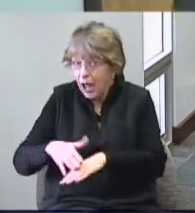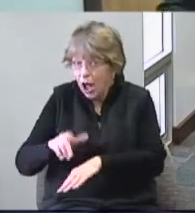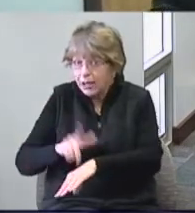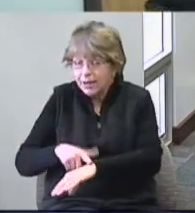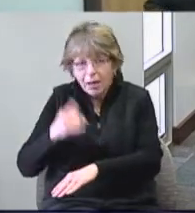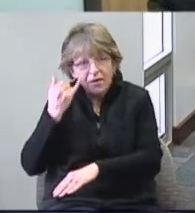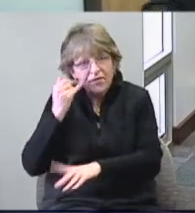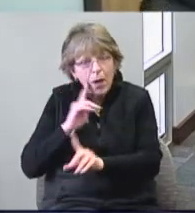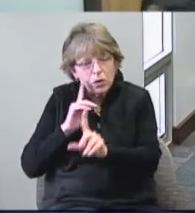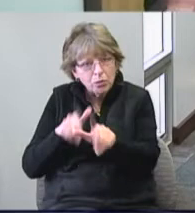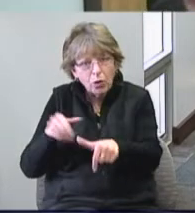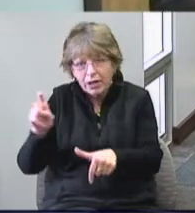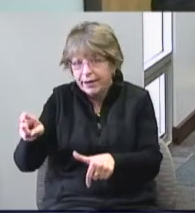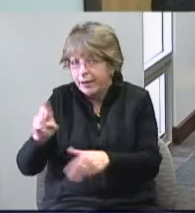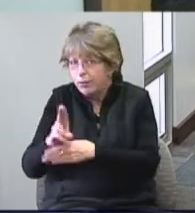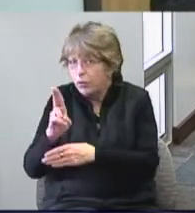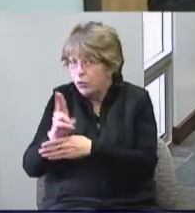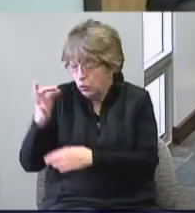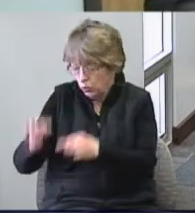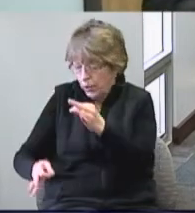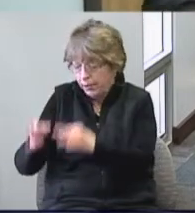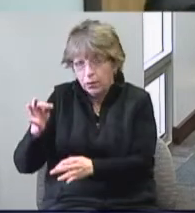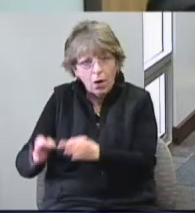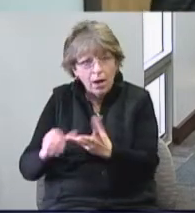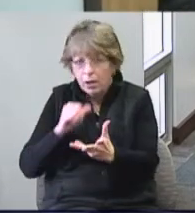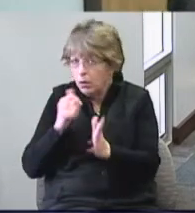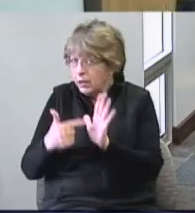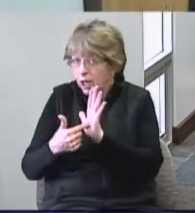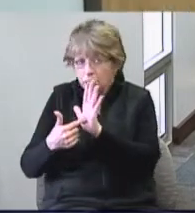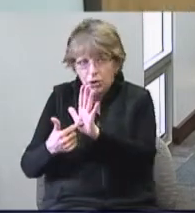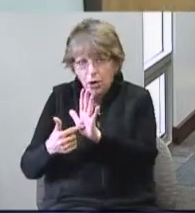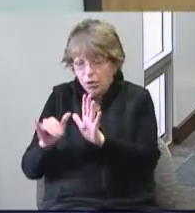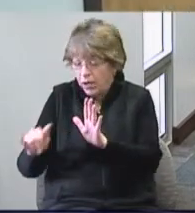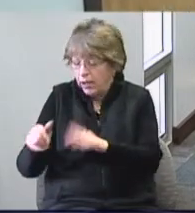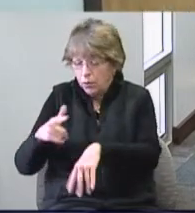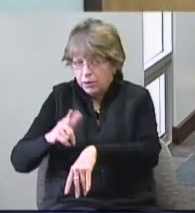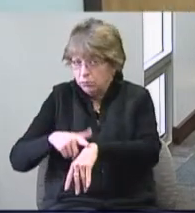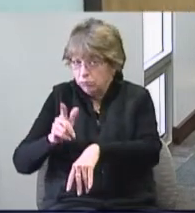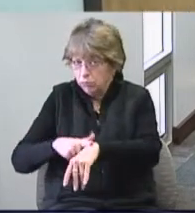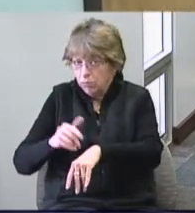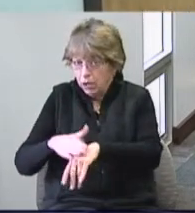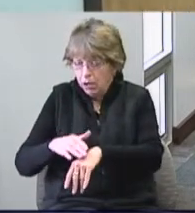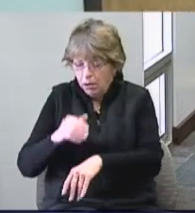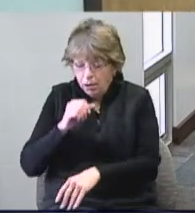was ever needed to be used in court, it would not show that it was timely done.